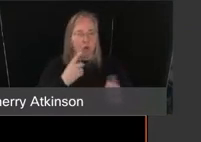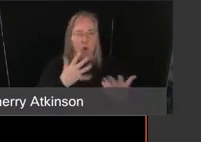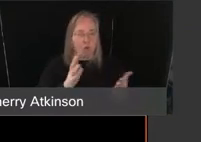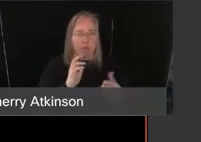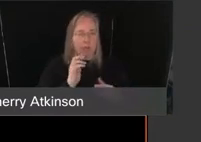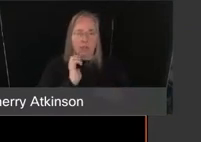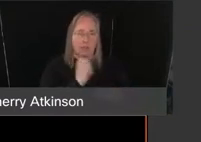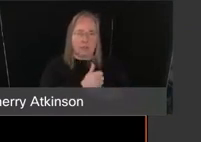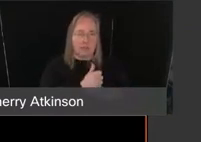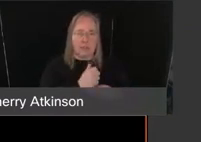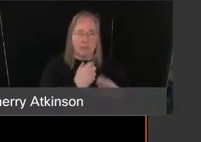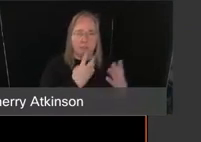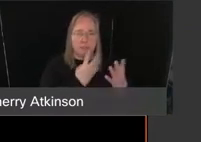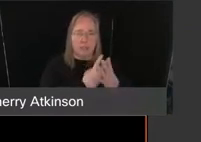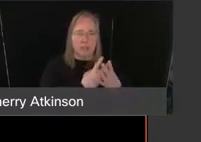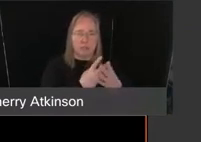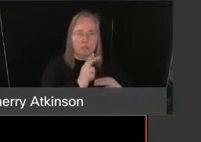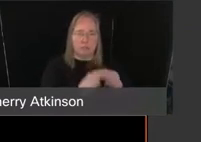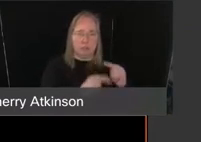center. So,